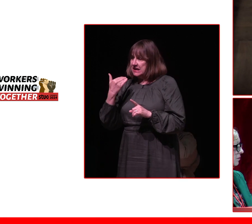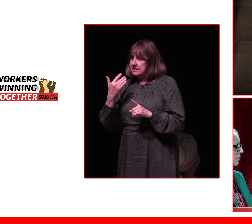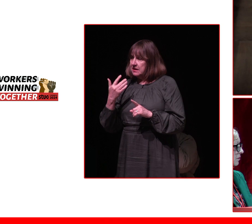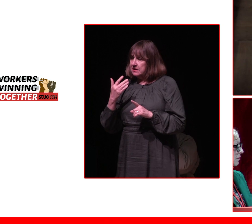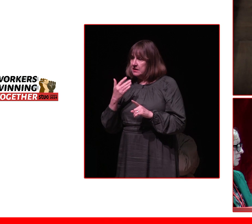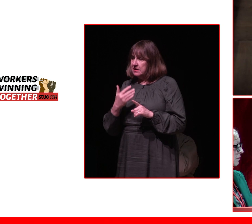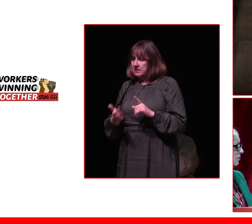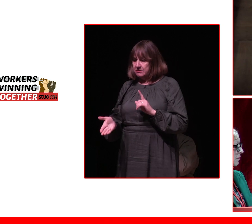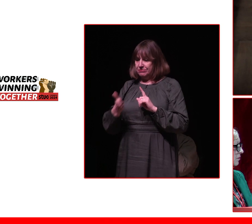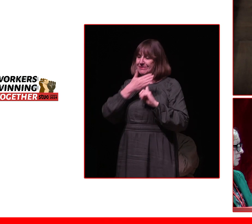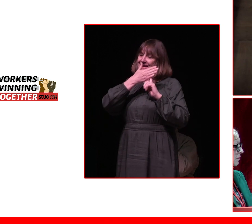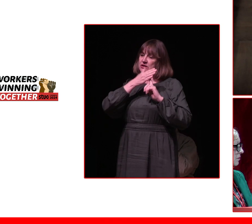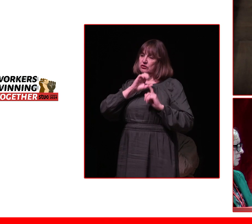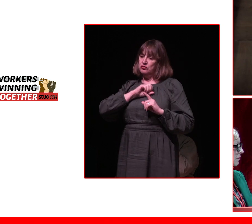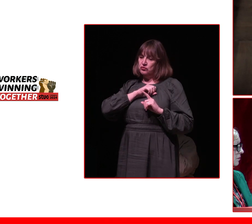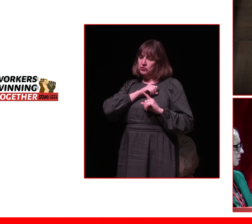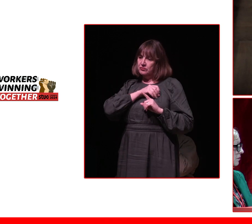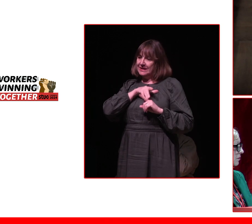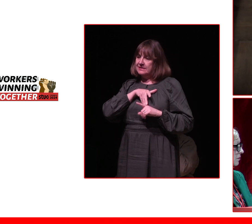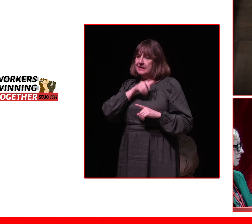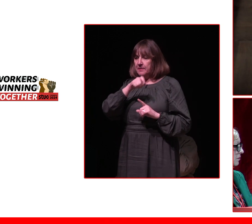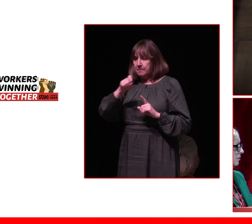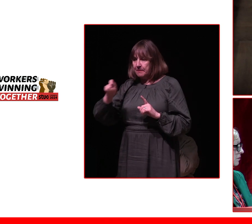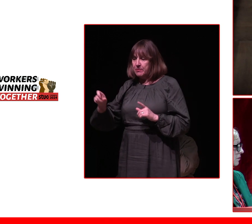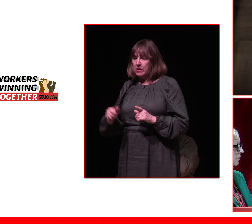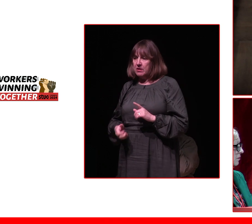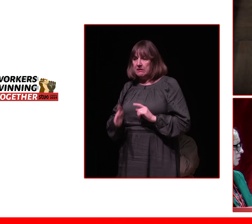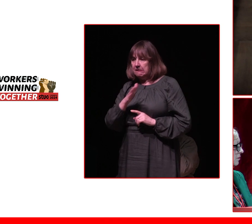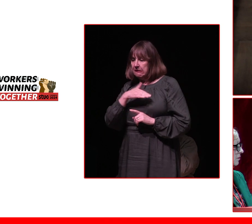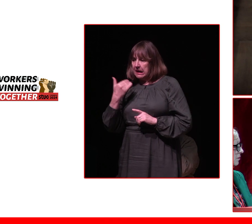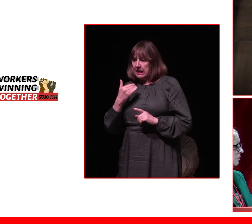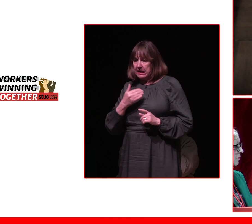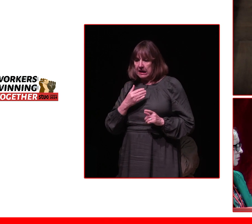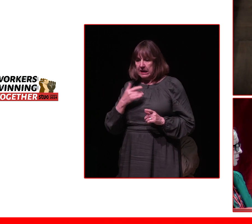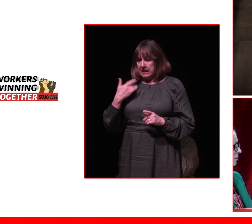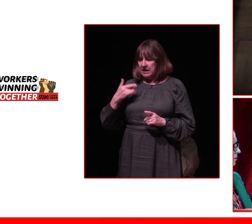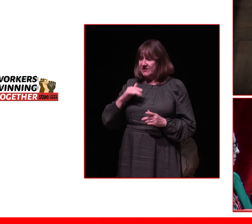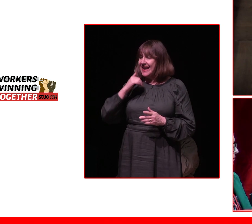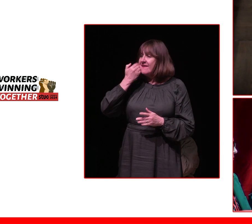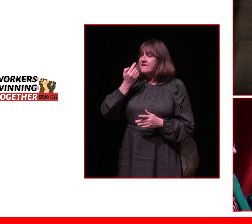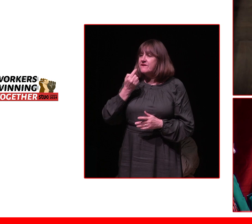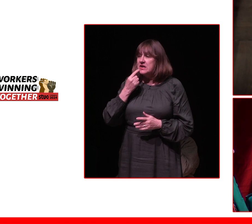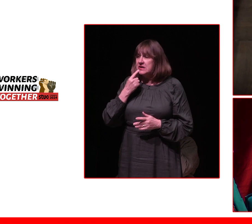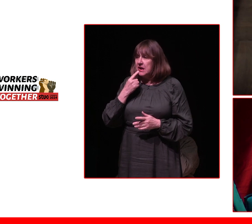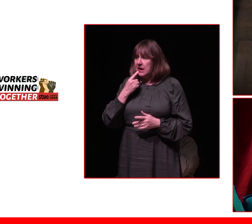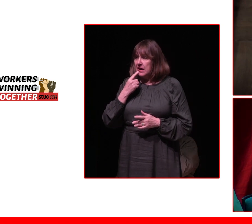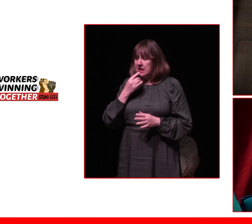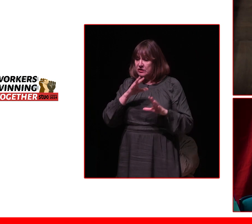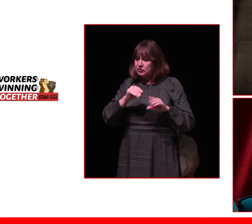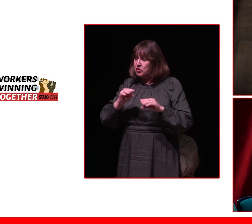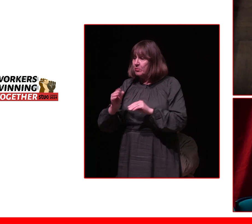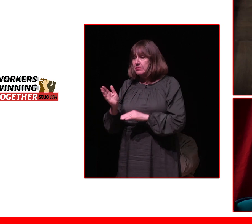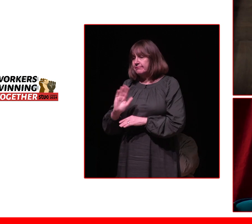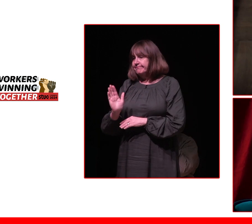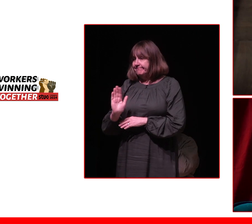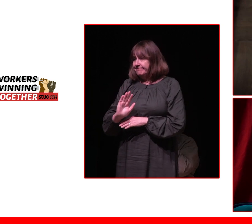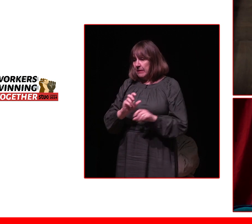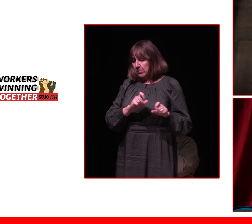the Palestinian people, killing lives every single day non-stop.